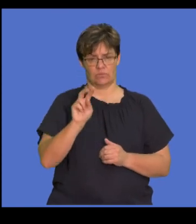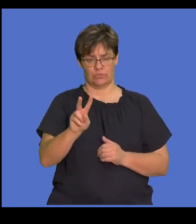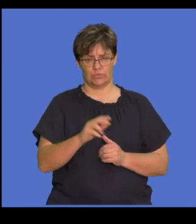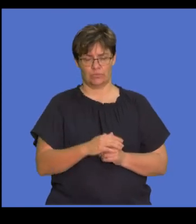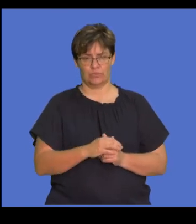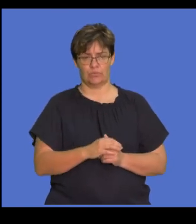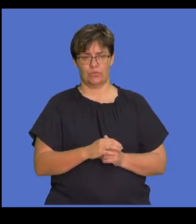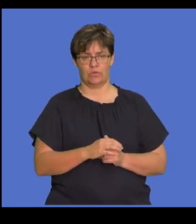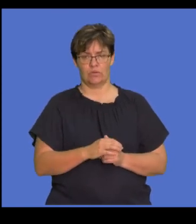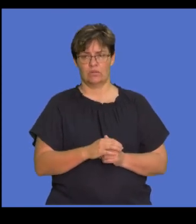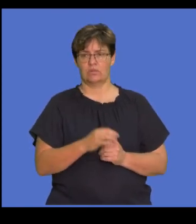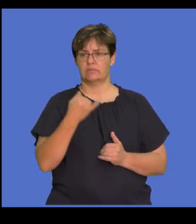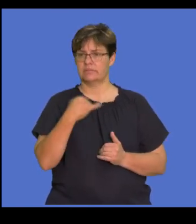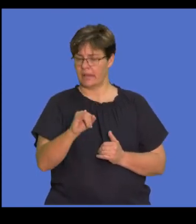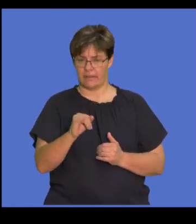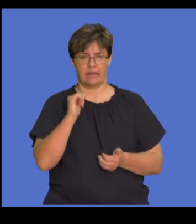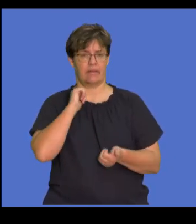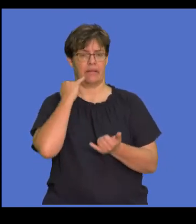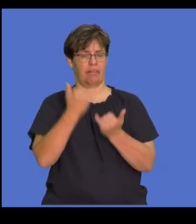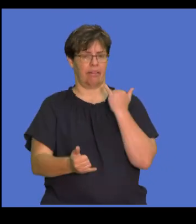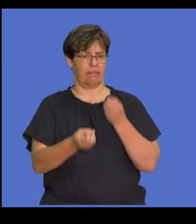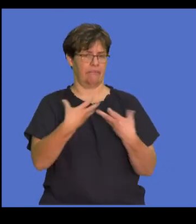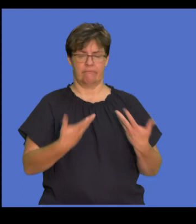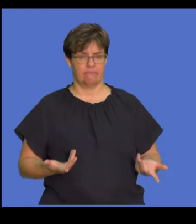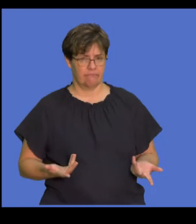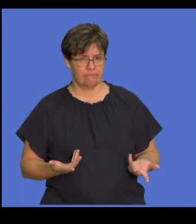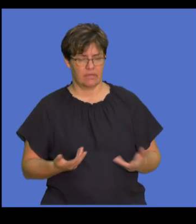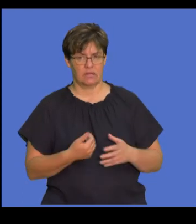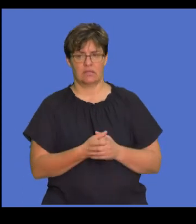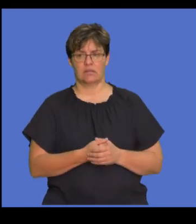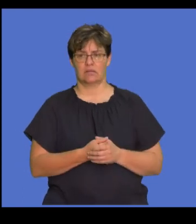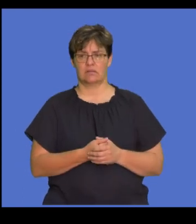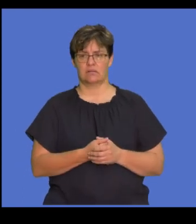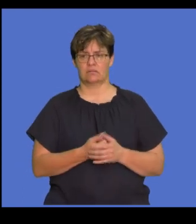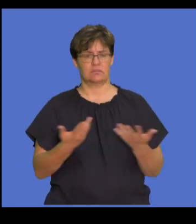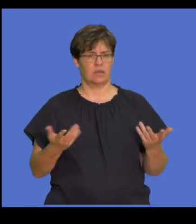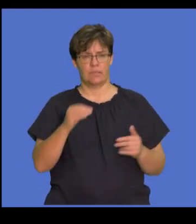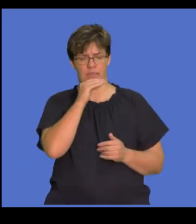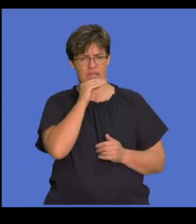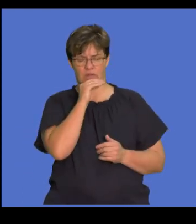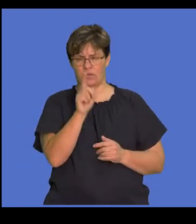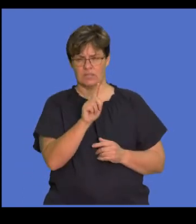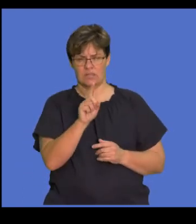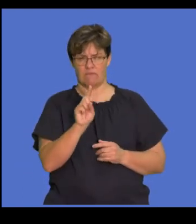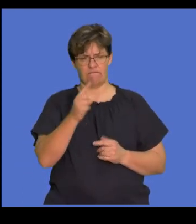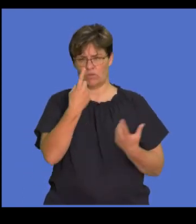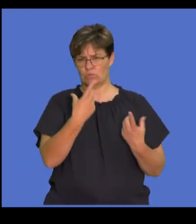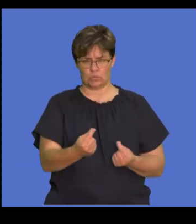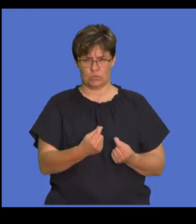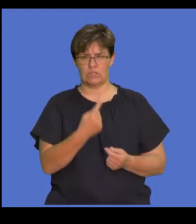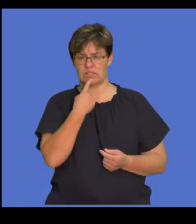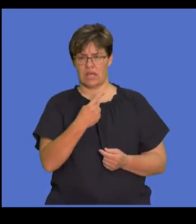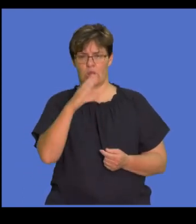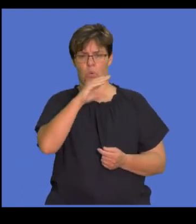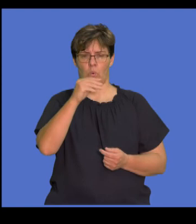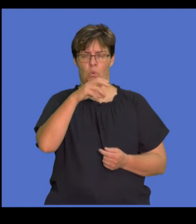2.46 divided by 2, and then it will still give me a math error there. So that would therefore mean I